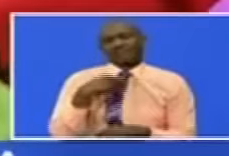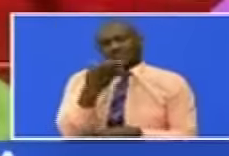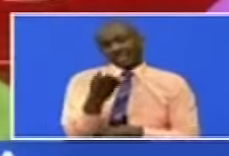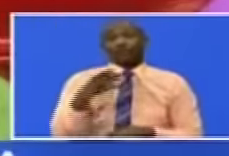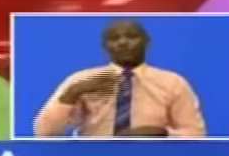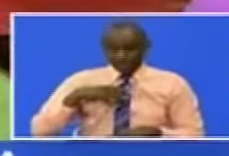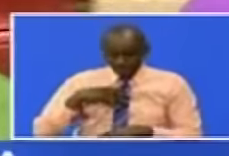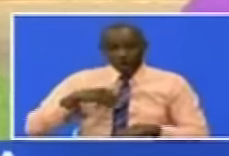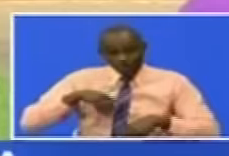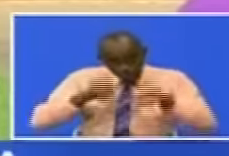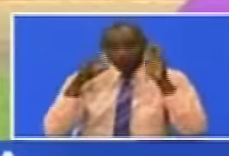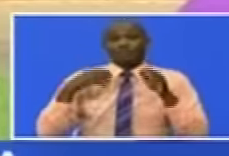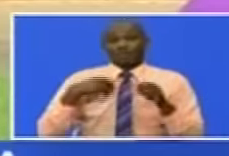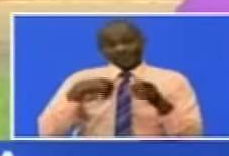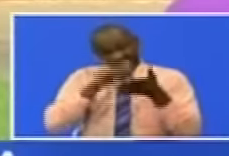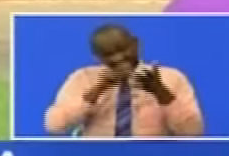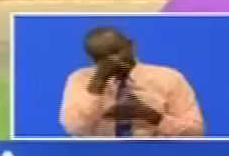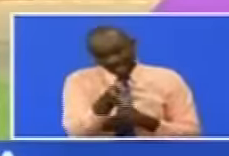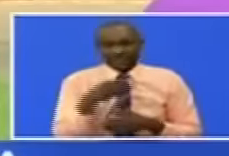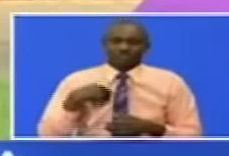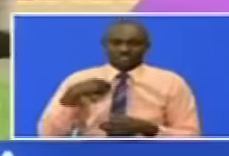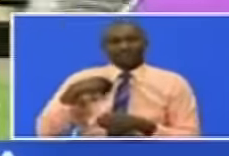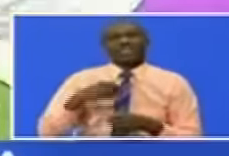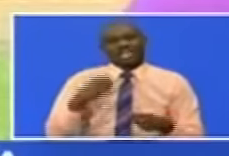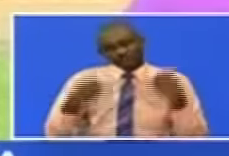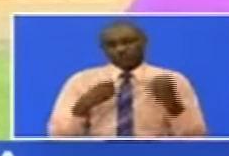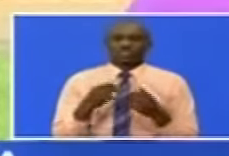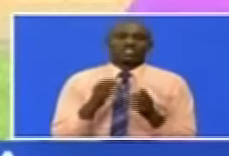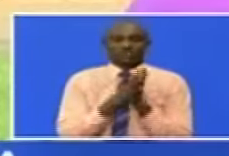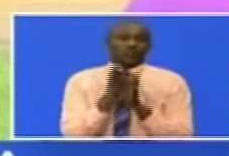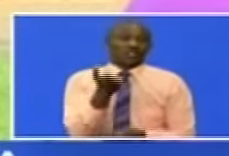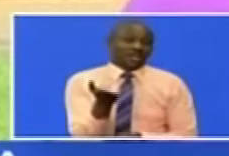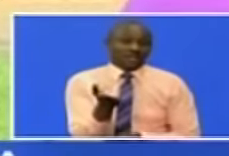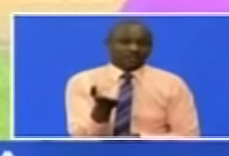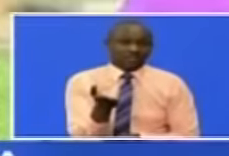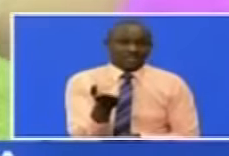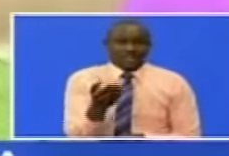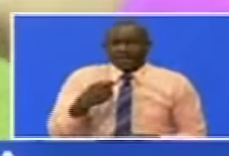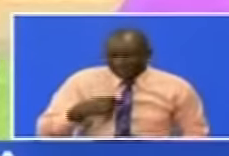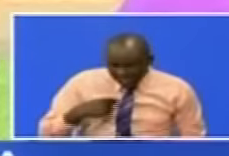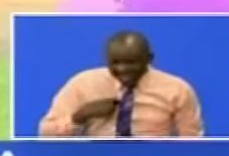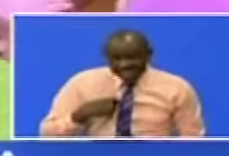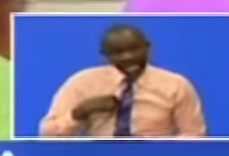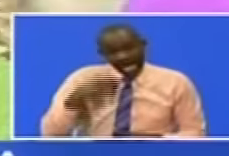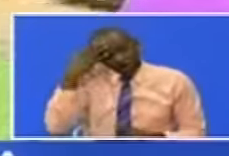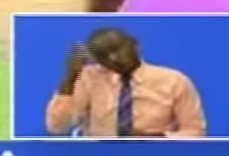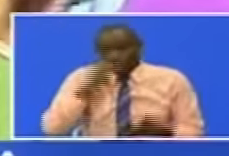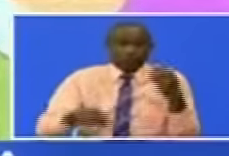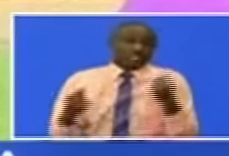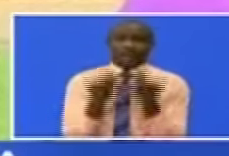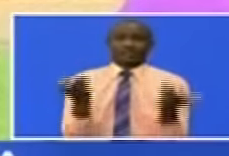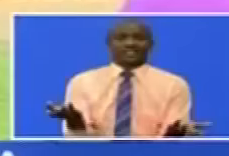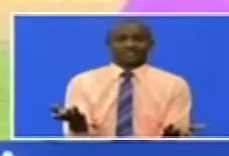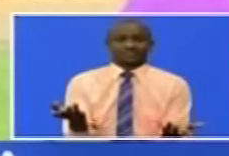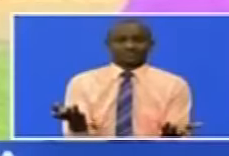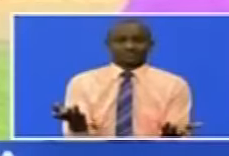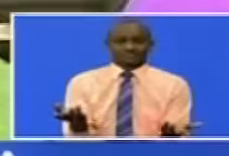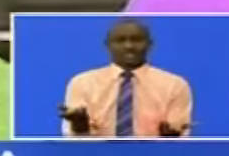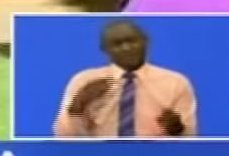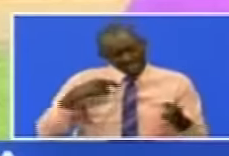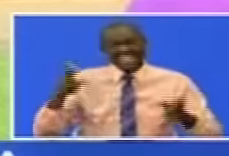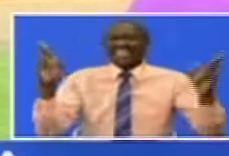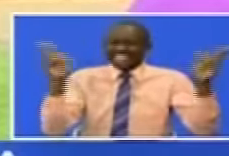media regarding the El Ade attack. Well, I'm yet to understand exactly what happened, because I was very